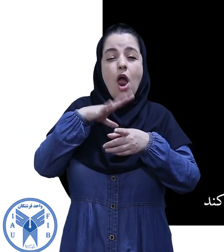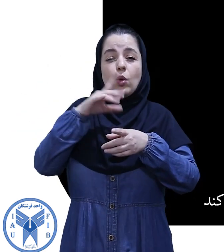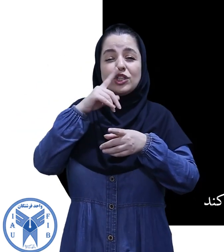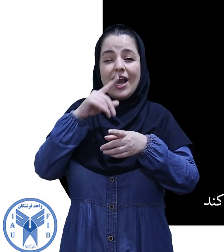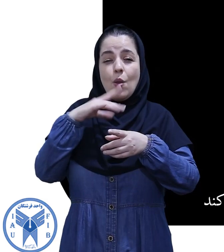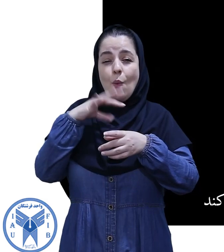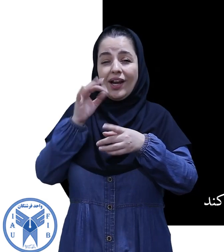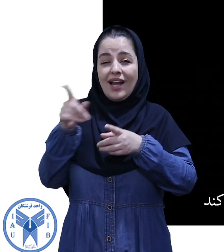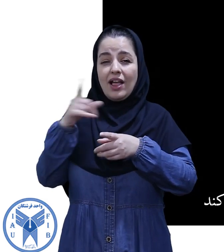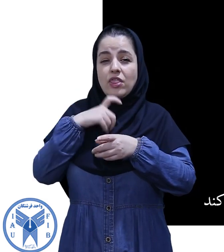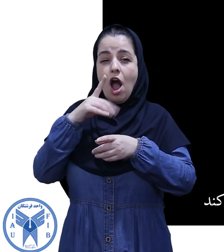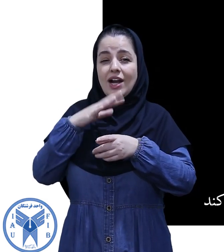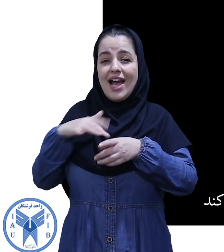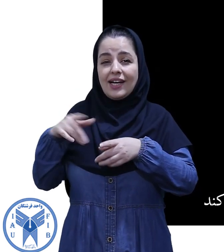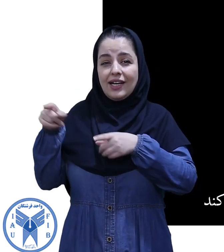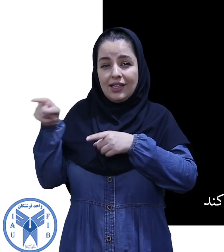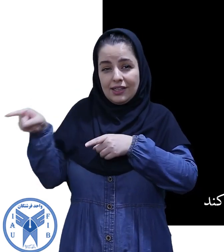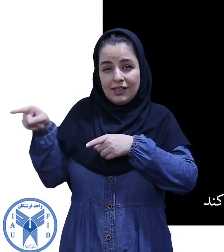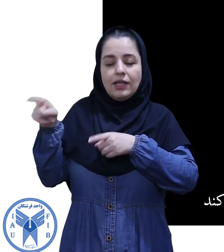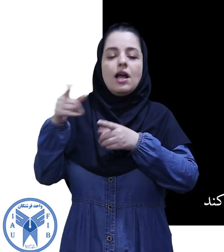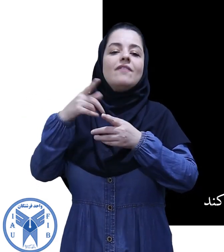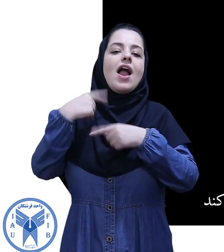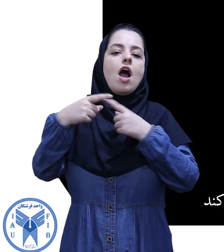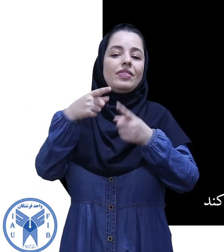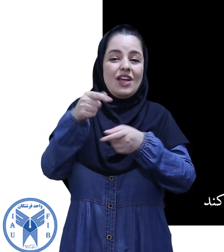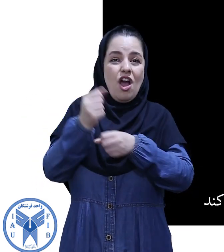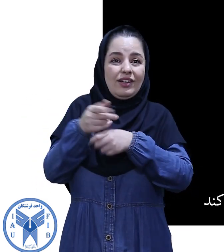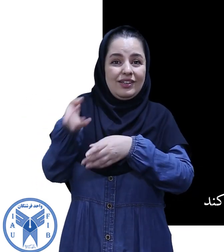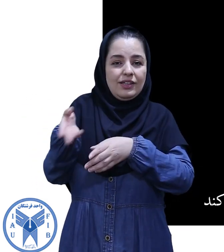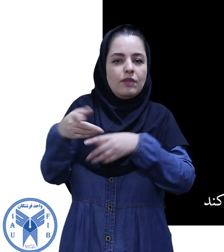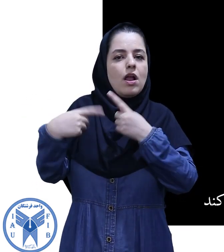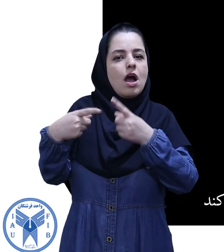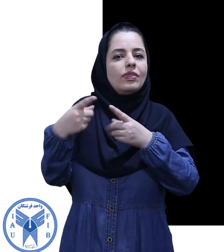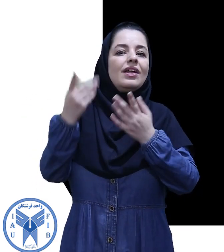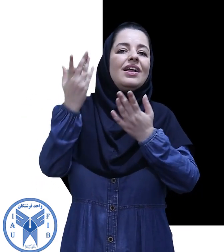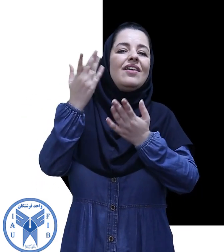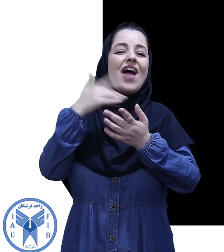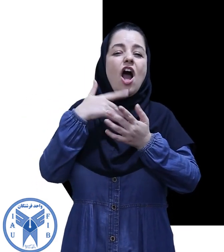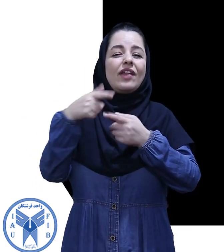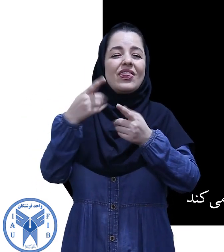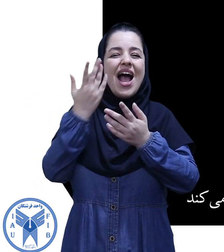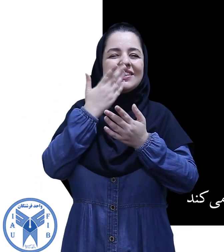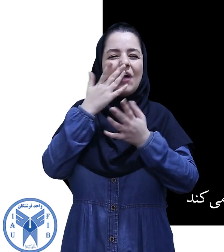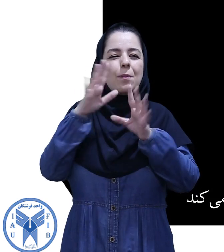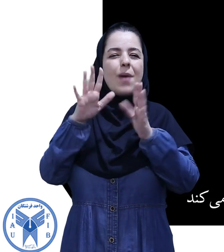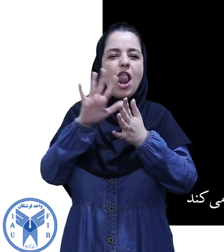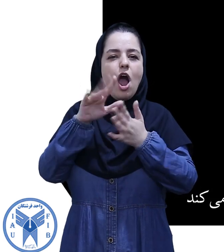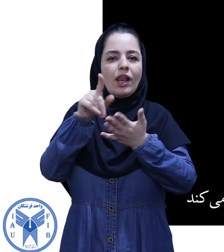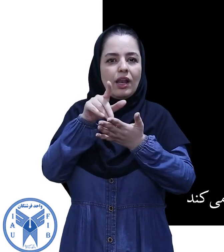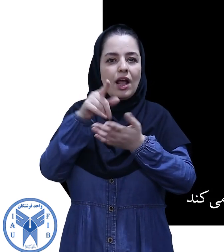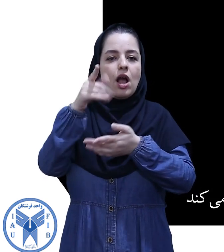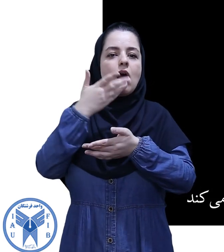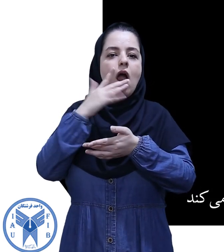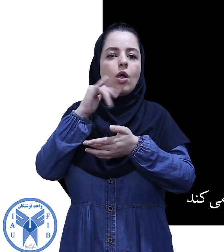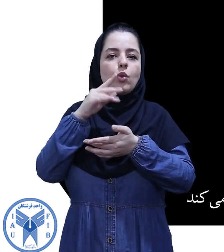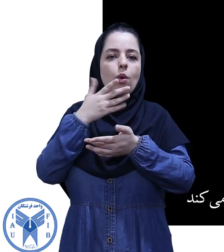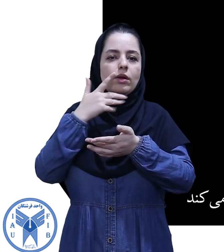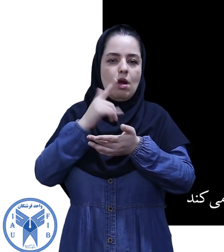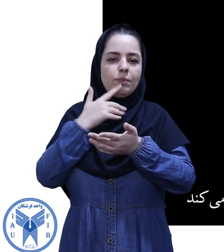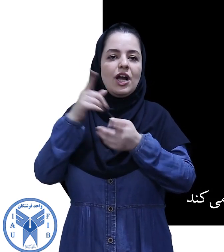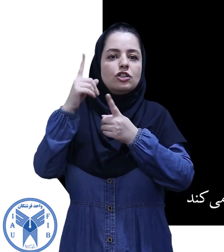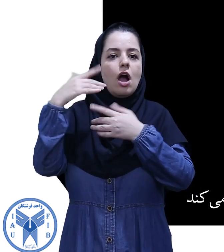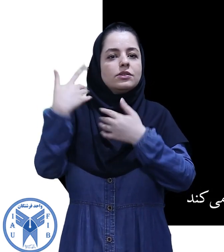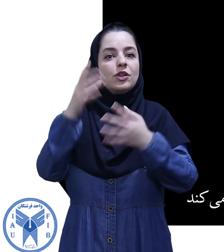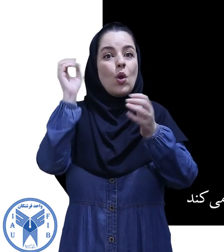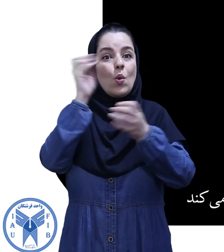the same silver halide that Dagger uses in his process. The latent image calotype process that he